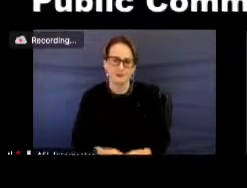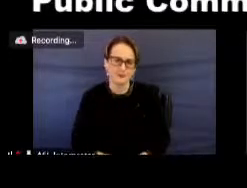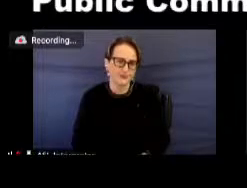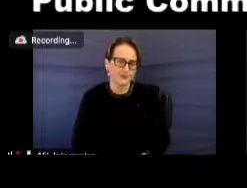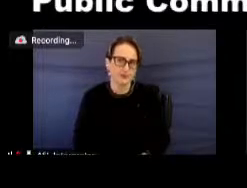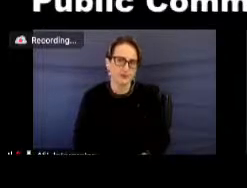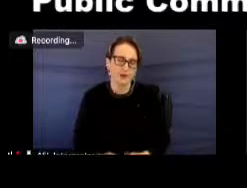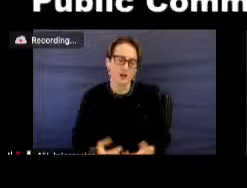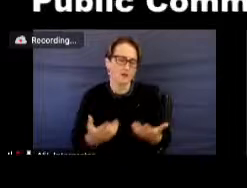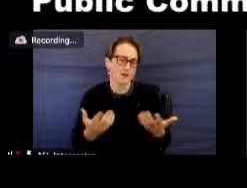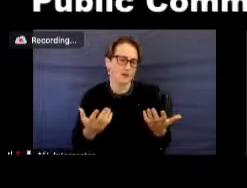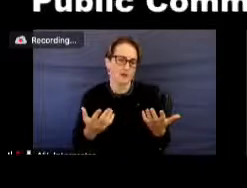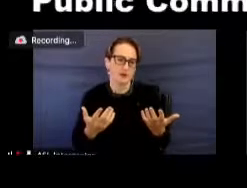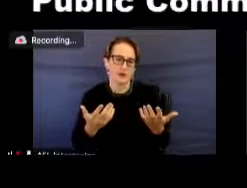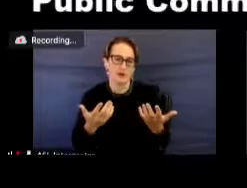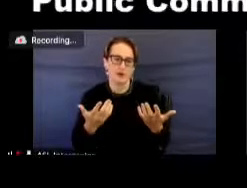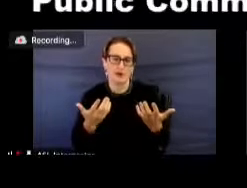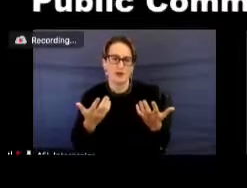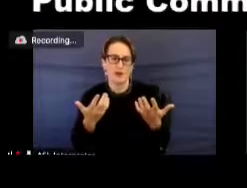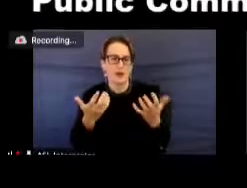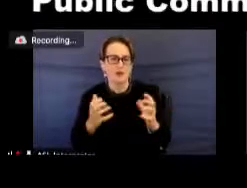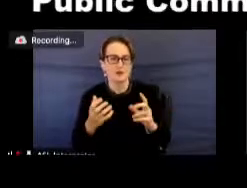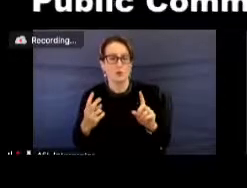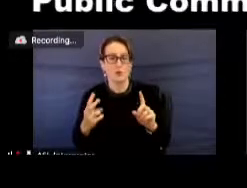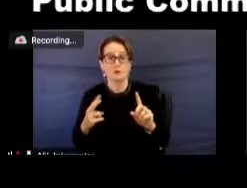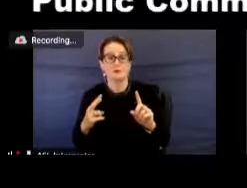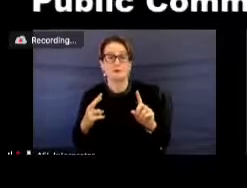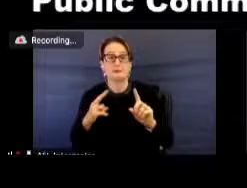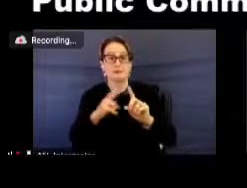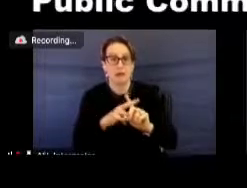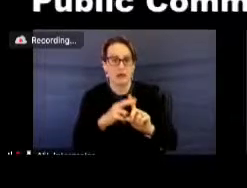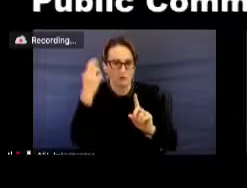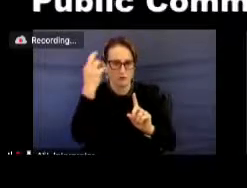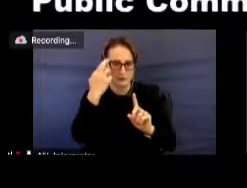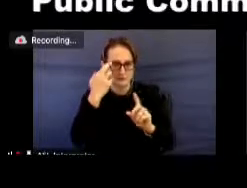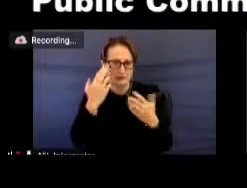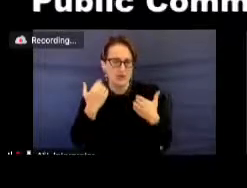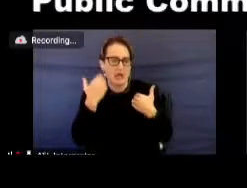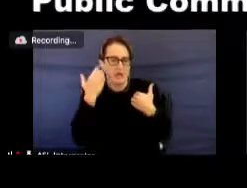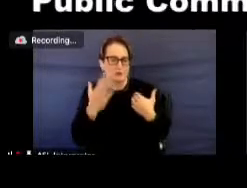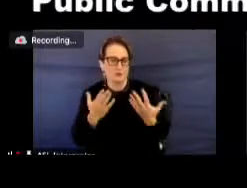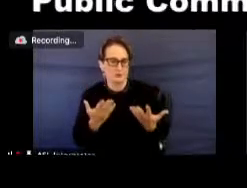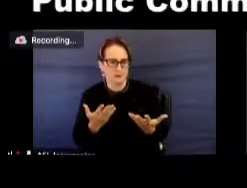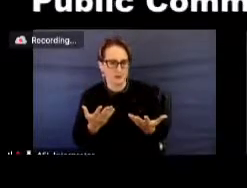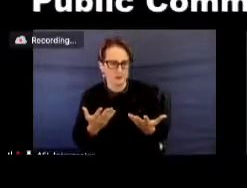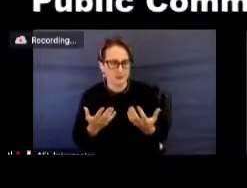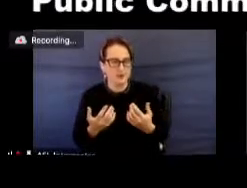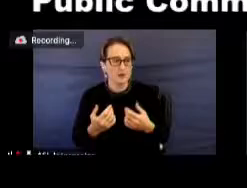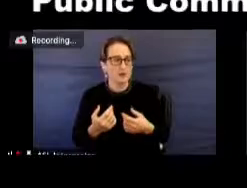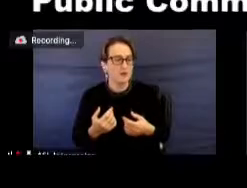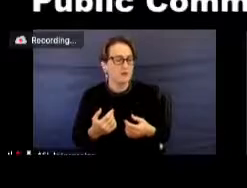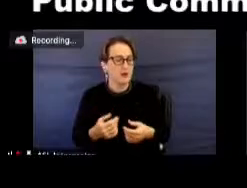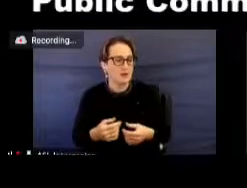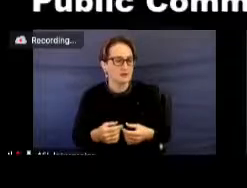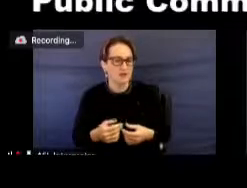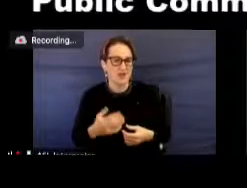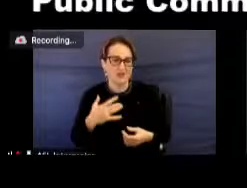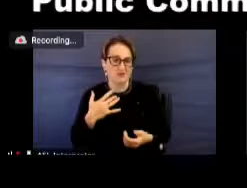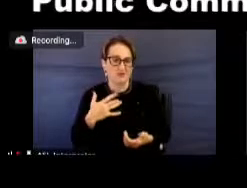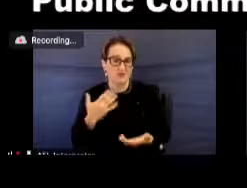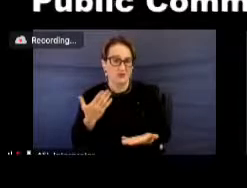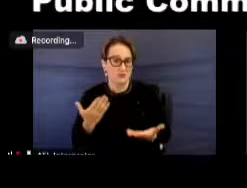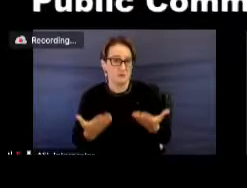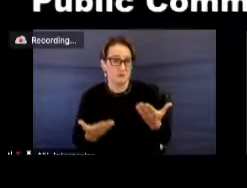it's hard. I don't want to attribute motivation for it, but it could be that's just what